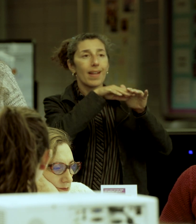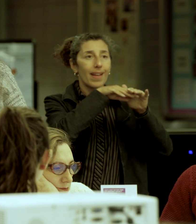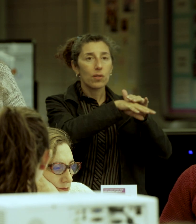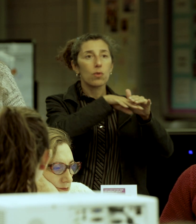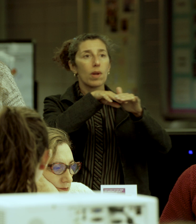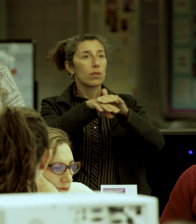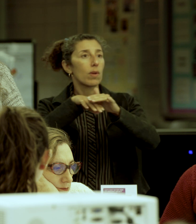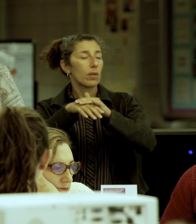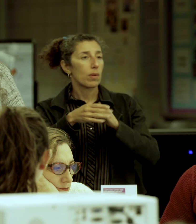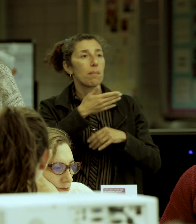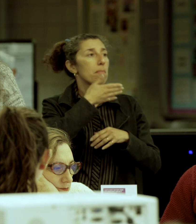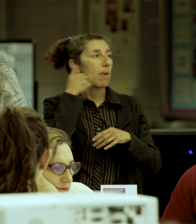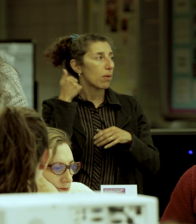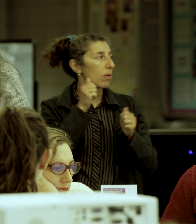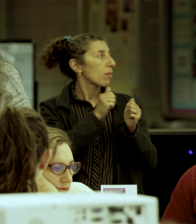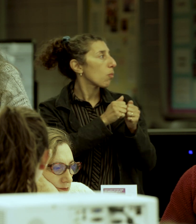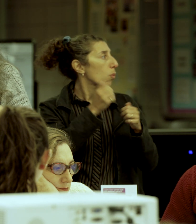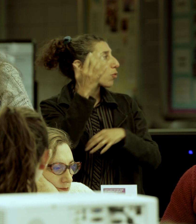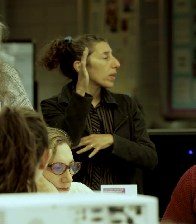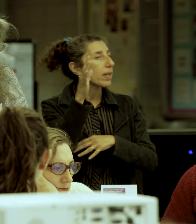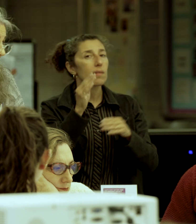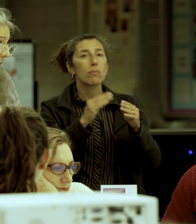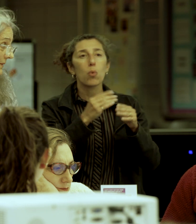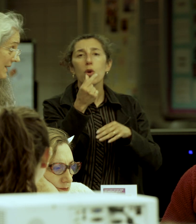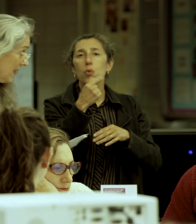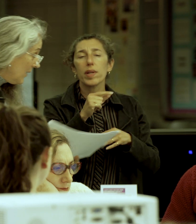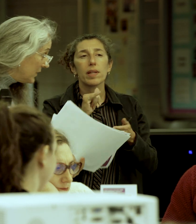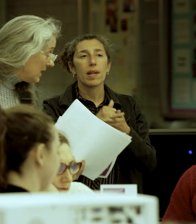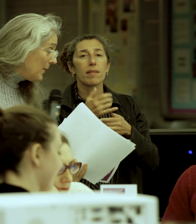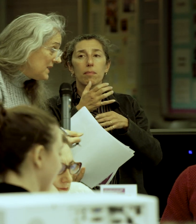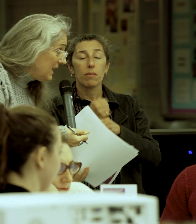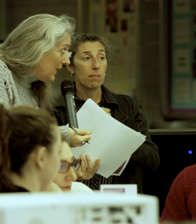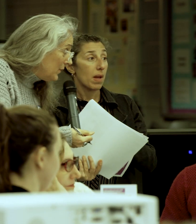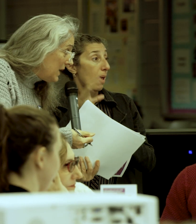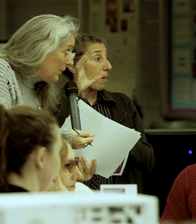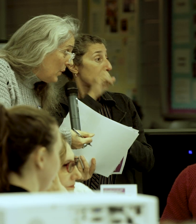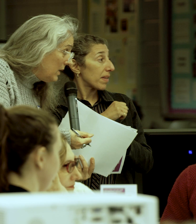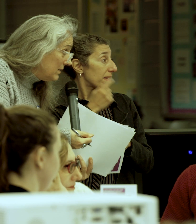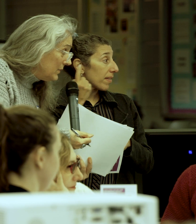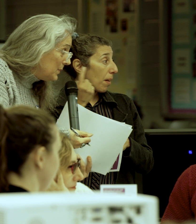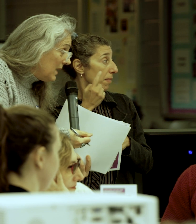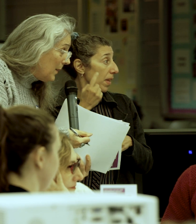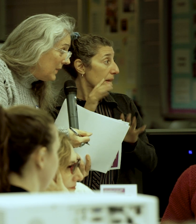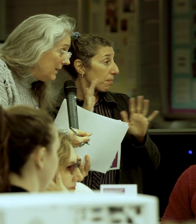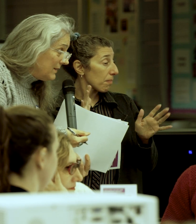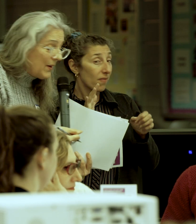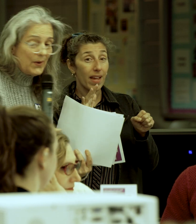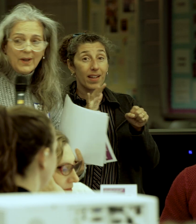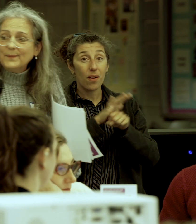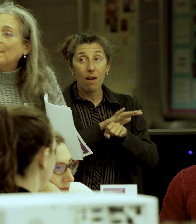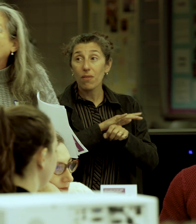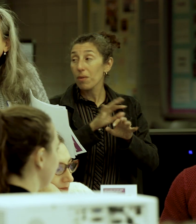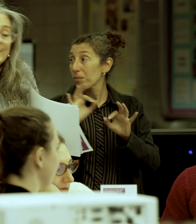greenways, and I think that's about it. But that's helpful. Did I miss anything from table one? Speak up.